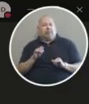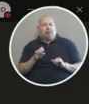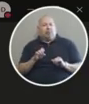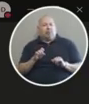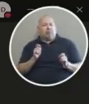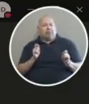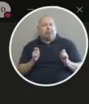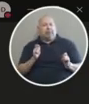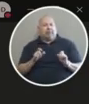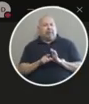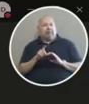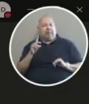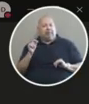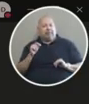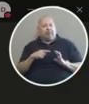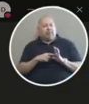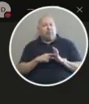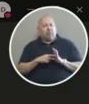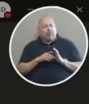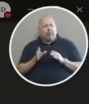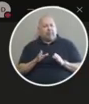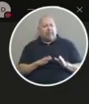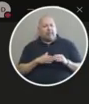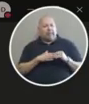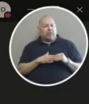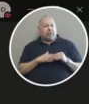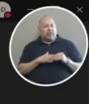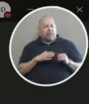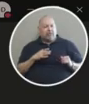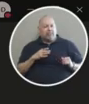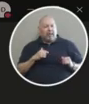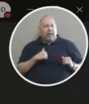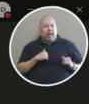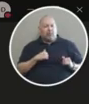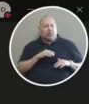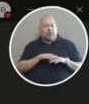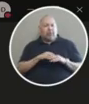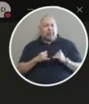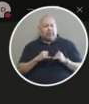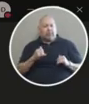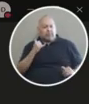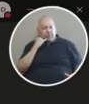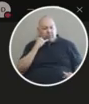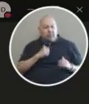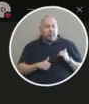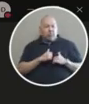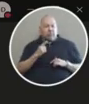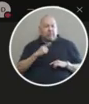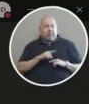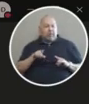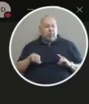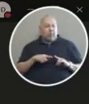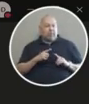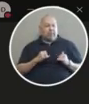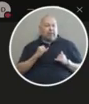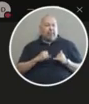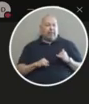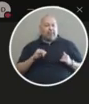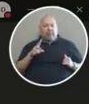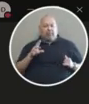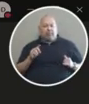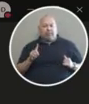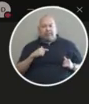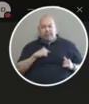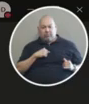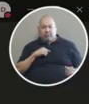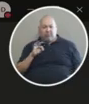to be modified quickly and require strategic leadership. I was on this call most of the day, only with the last probably half hour I